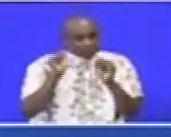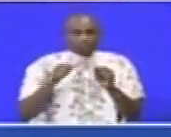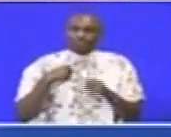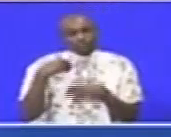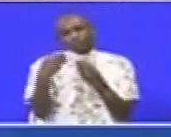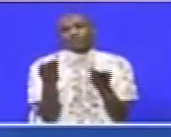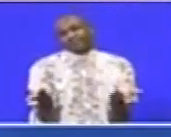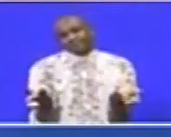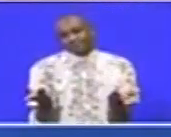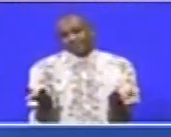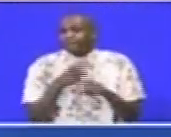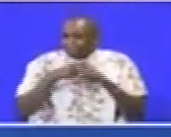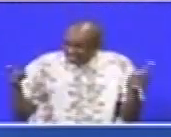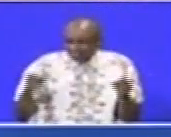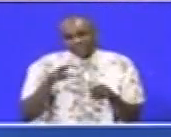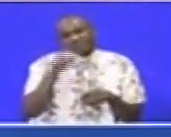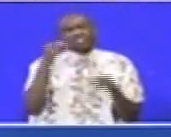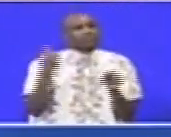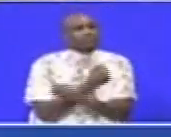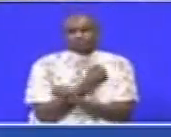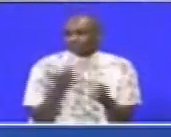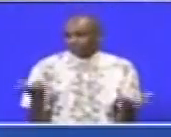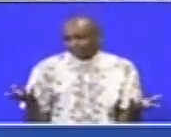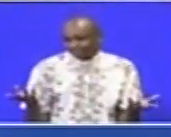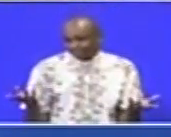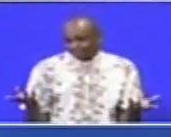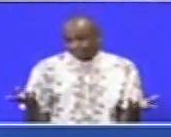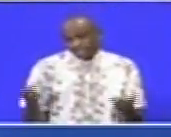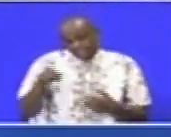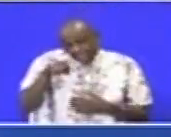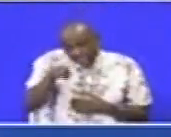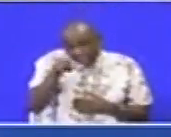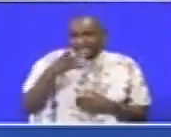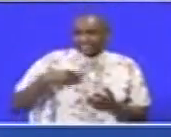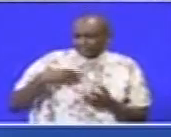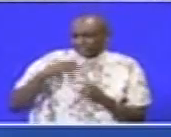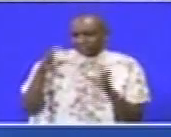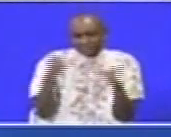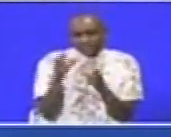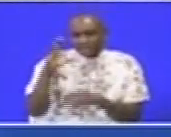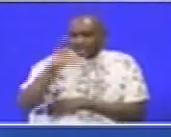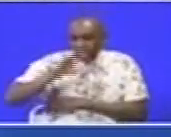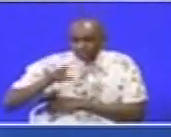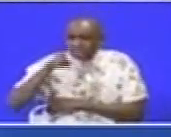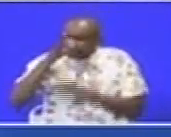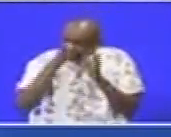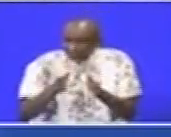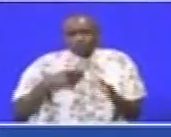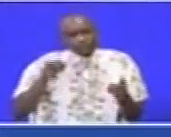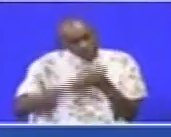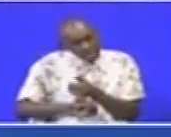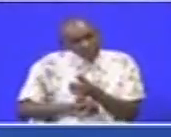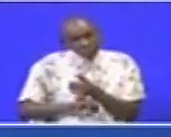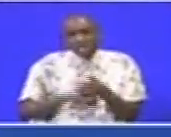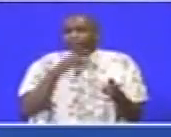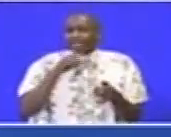nibadilishie mwingine. Lakini kakuta sina uwezo. Gisambai ward in Hamisi sub-county, Jackson Igunzu and his wife Asbeta